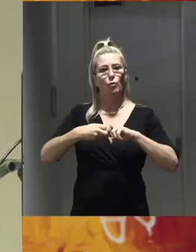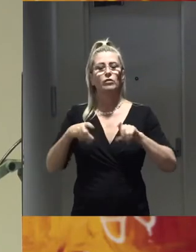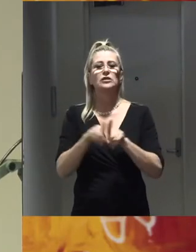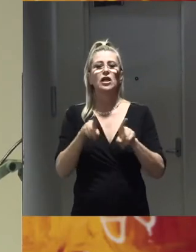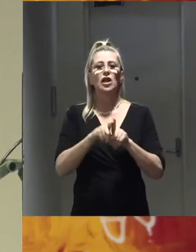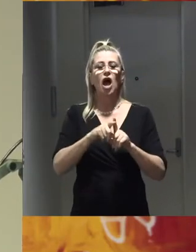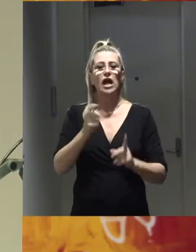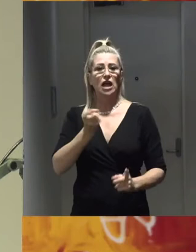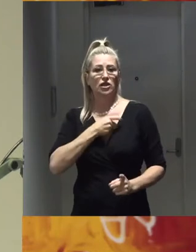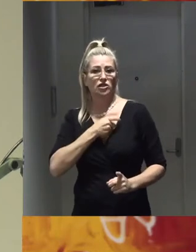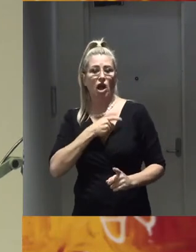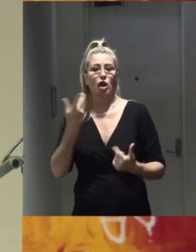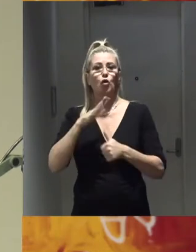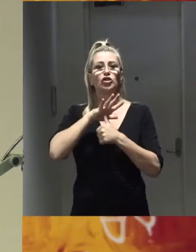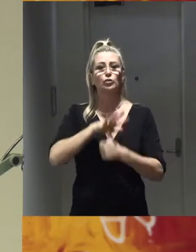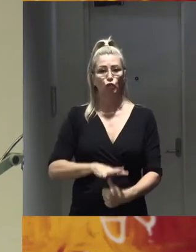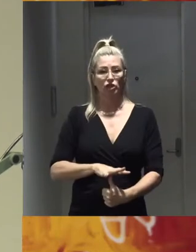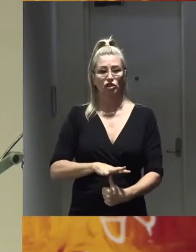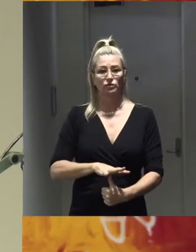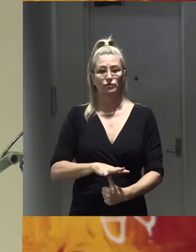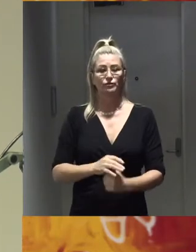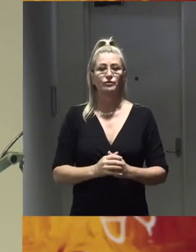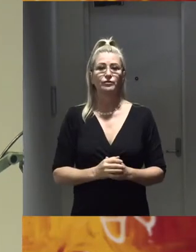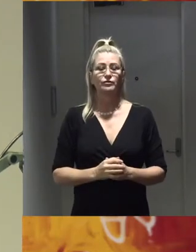depression from a motivation perspective.